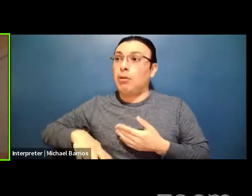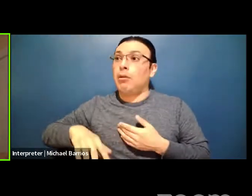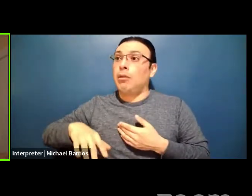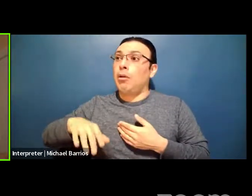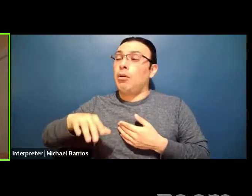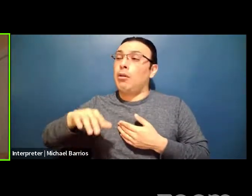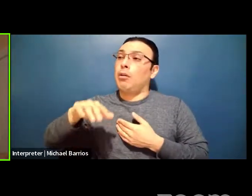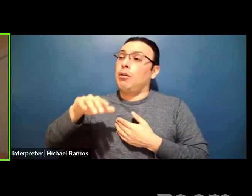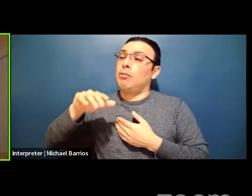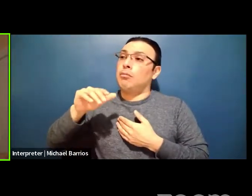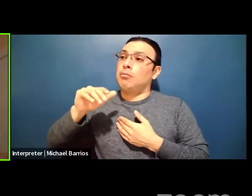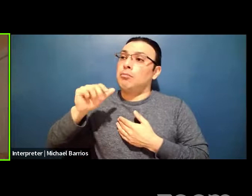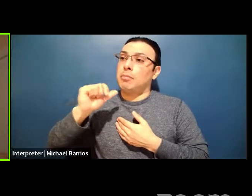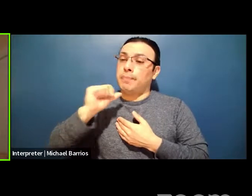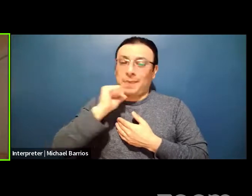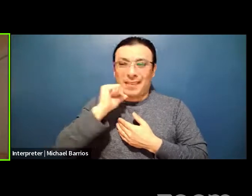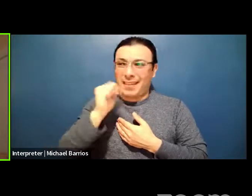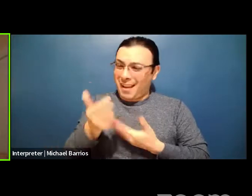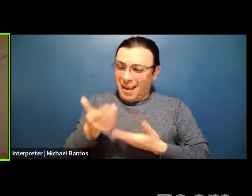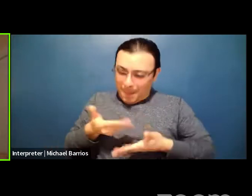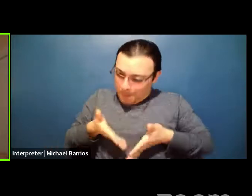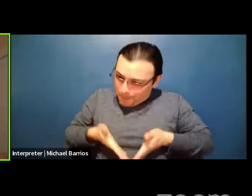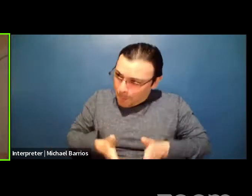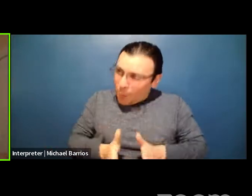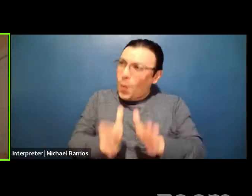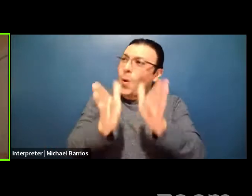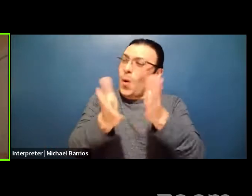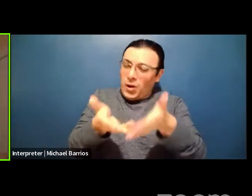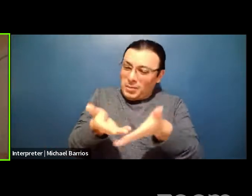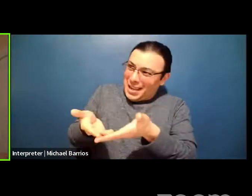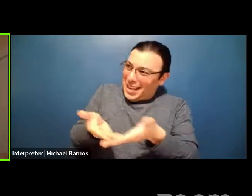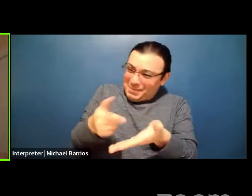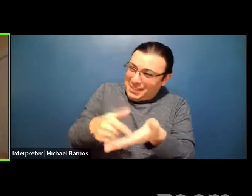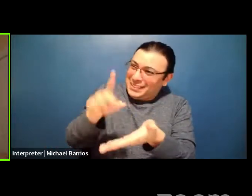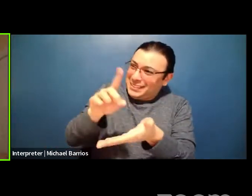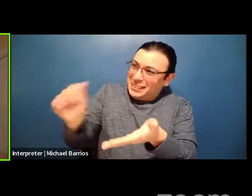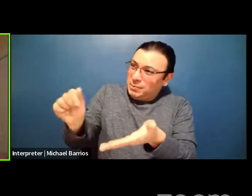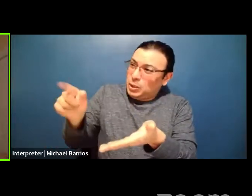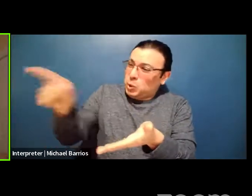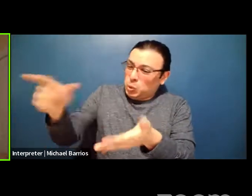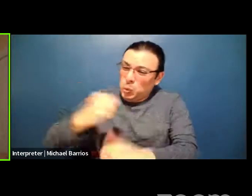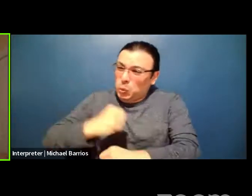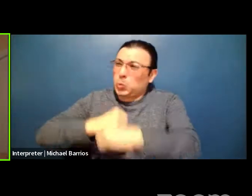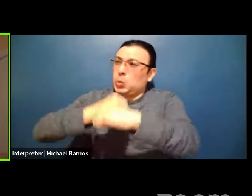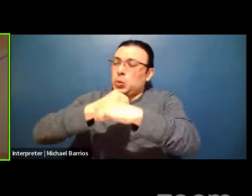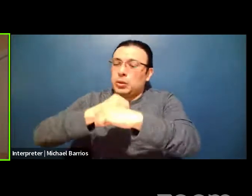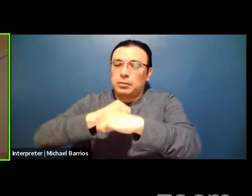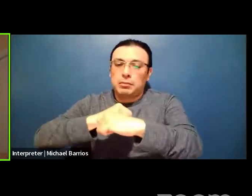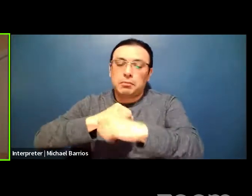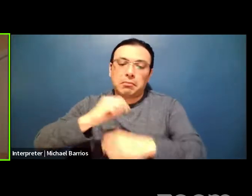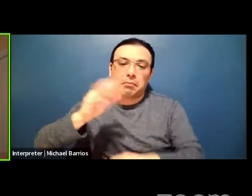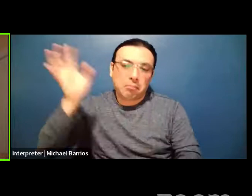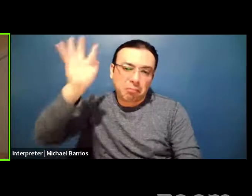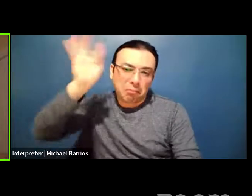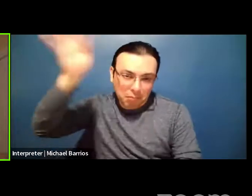welcome babies with disabilities into your families," end quote of hypothetical speaker.